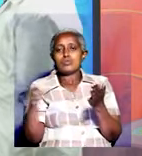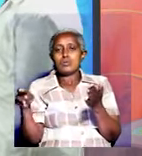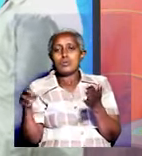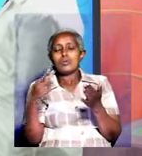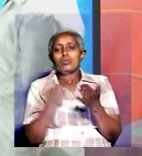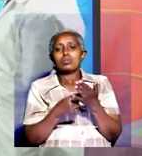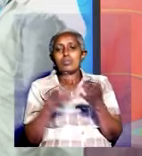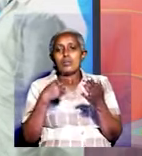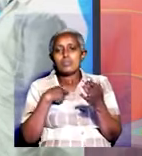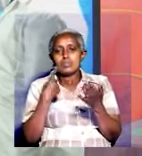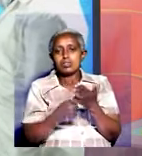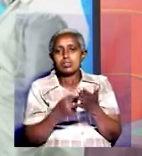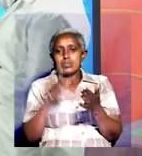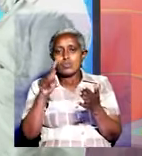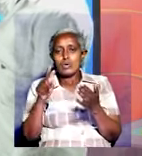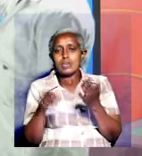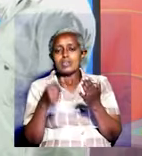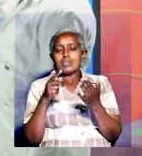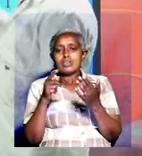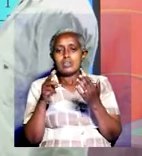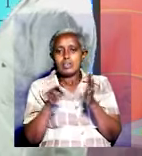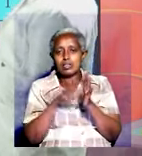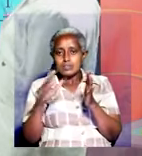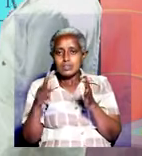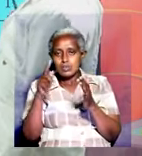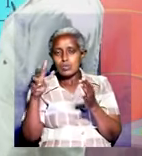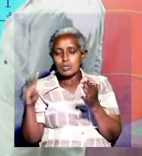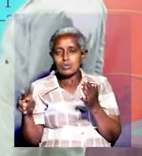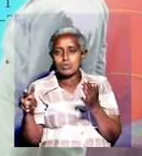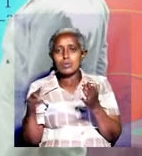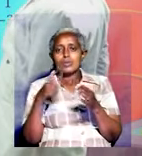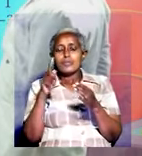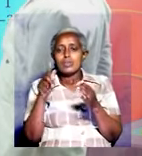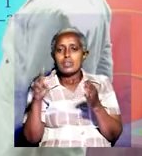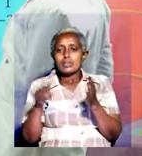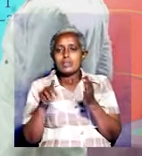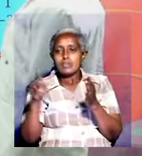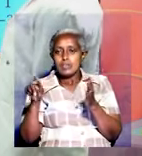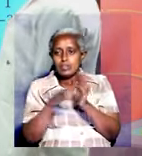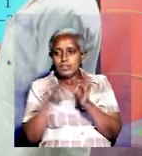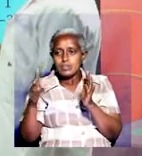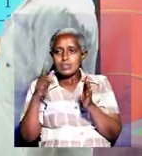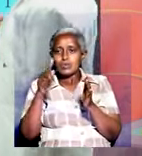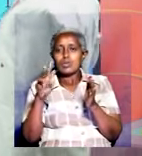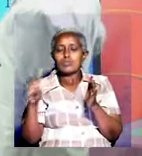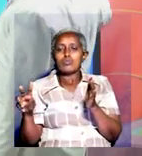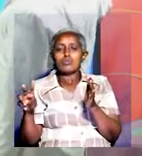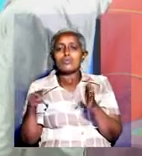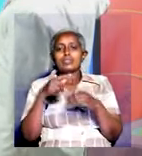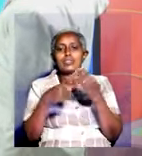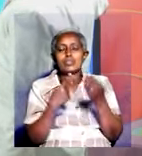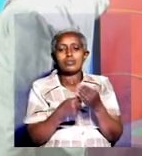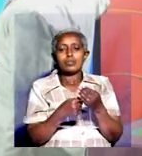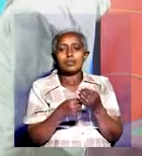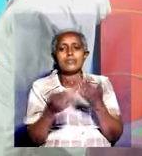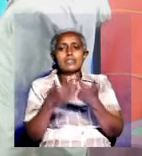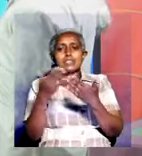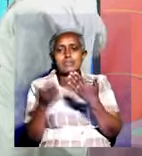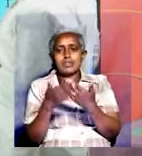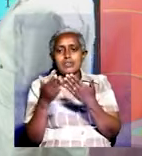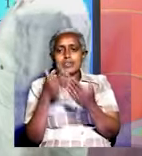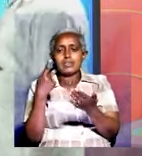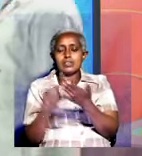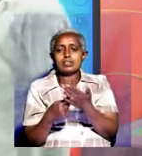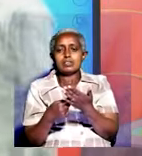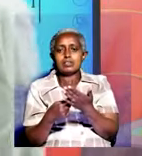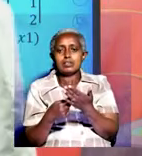have this 1, negative 3, 1, 2. So 1, negative 3, 1, 2. Therefore, simplifying